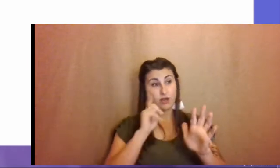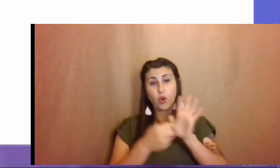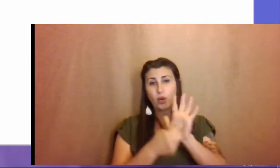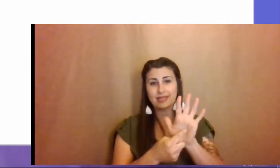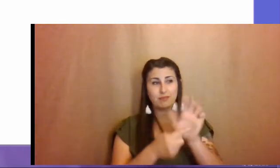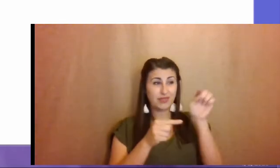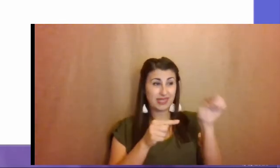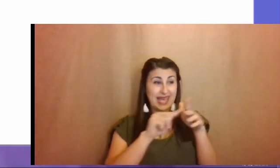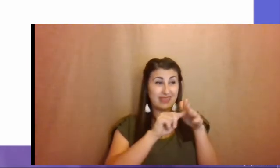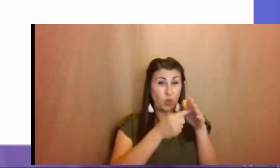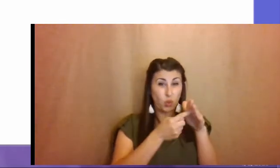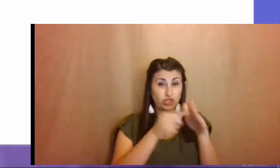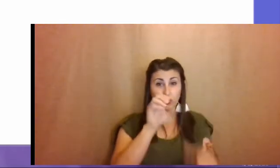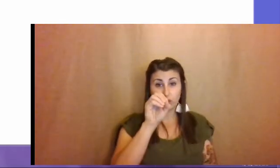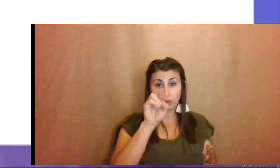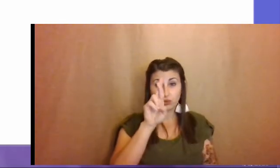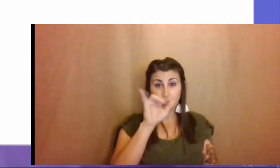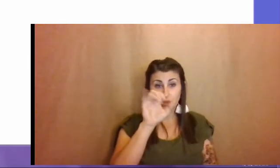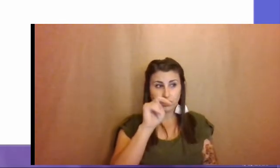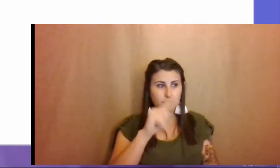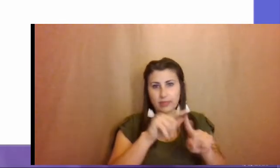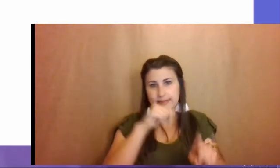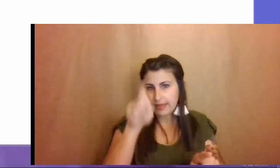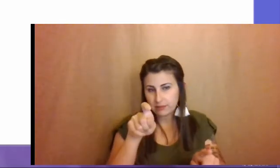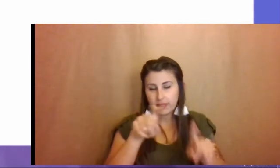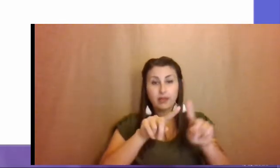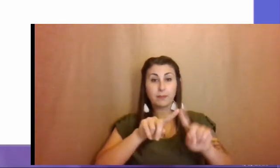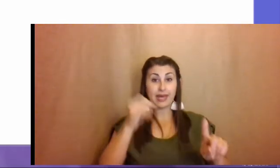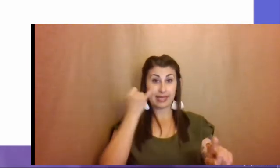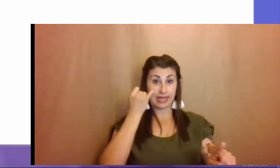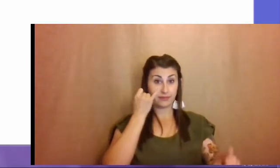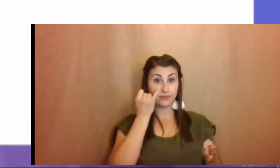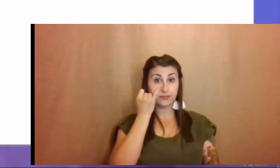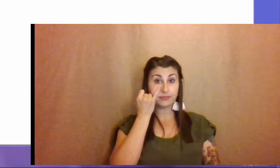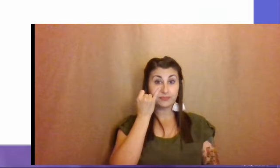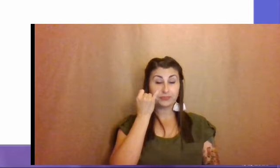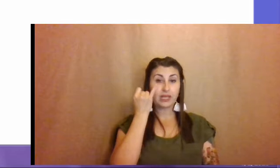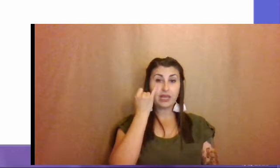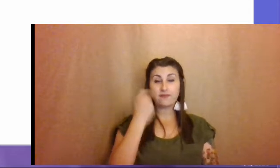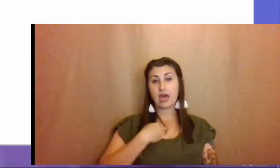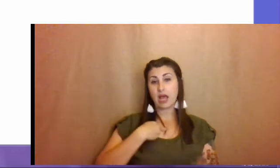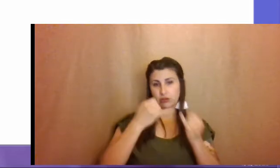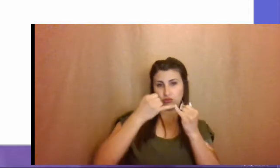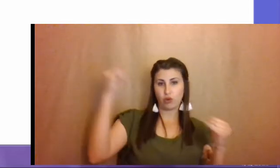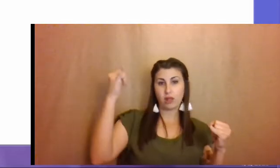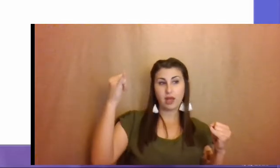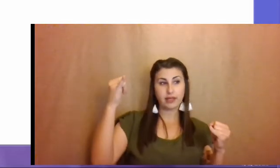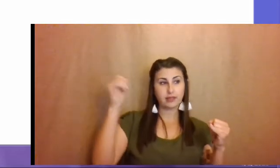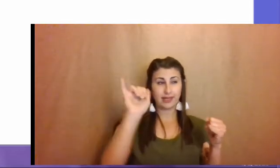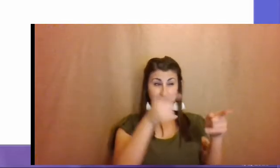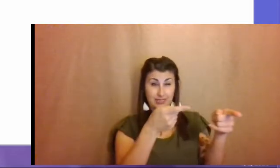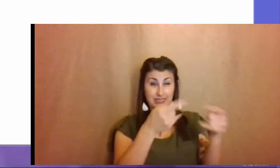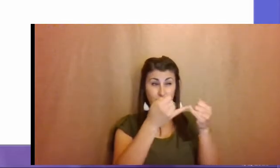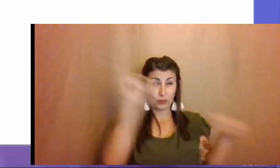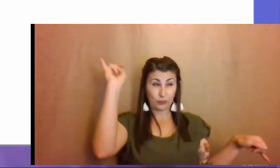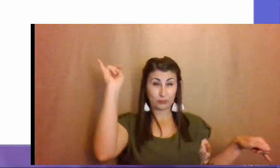for example, this one's at the origin, it does not need to be at the origin. It's saying that if I'm if I draw lines like